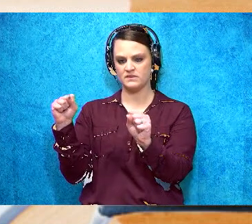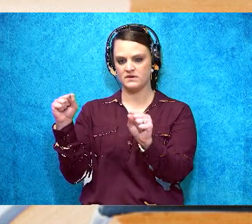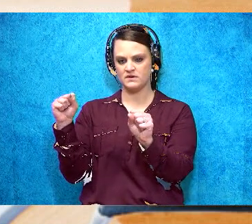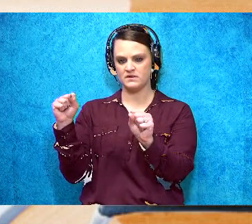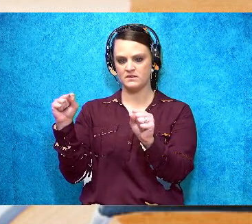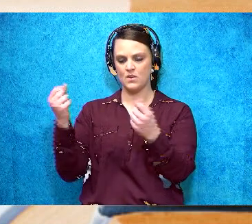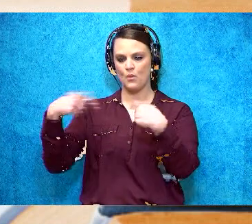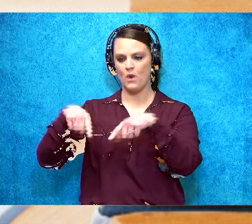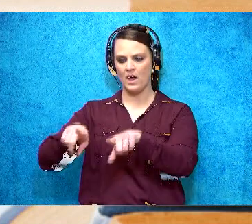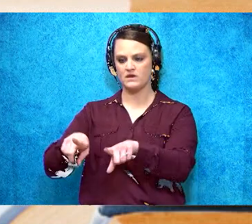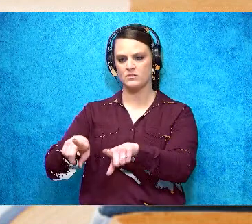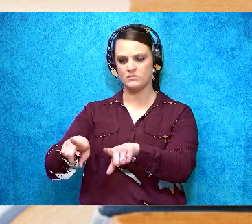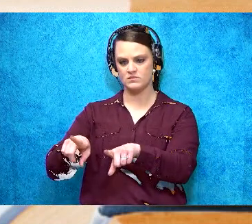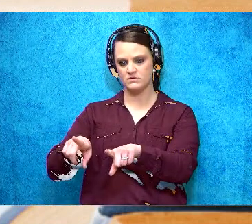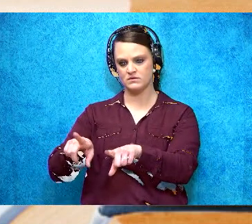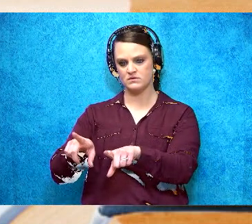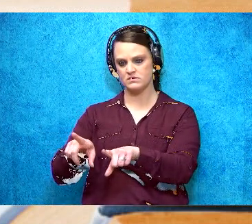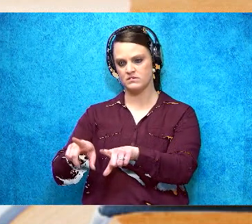while